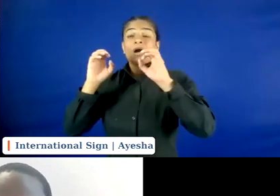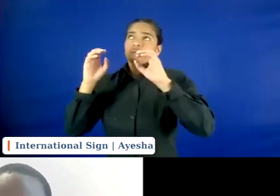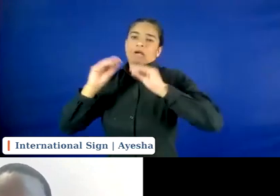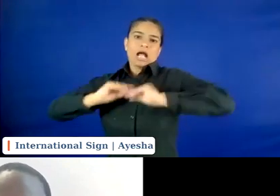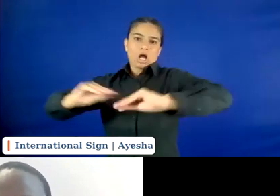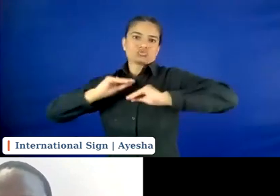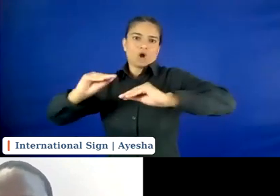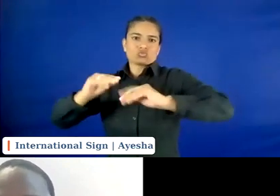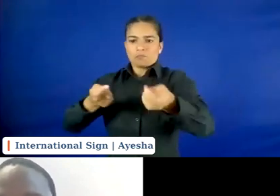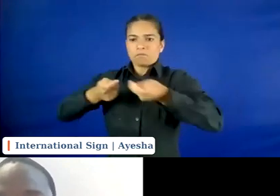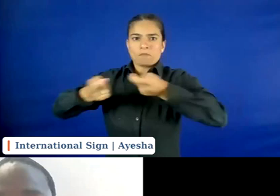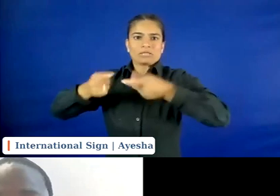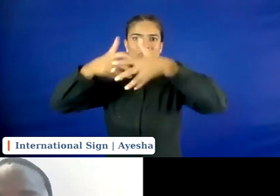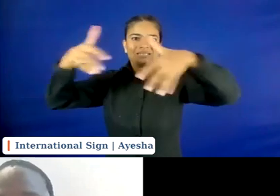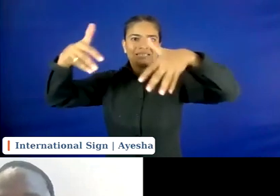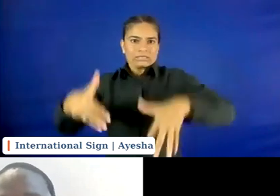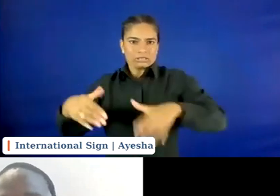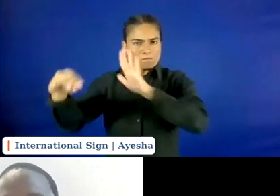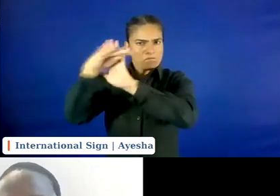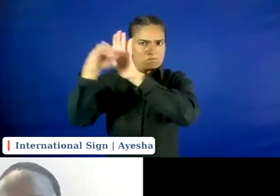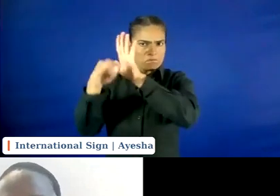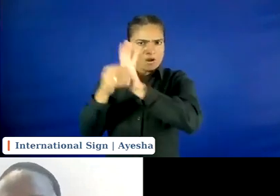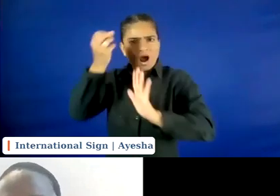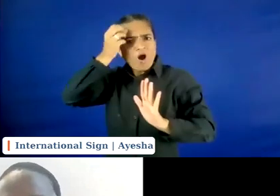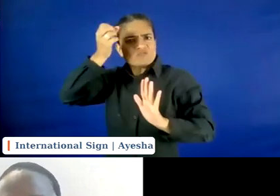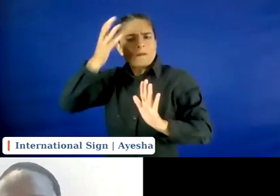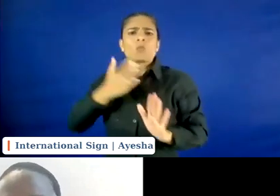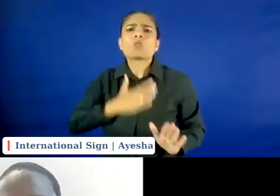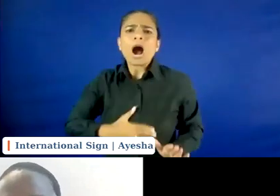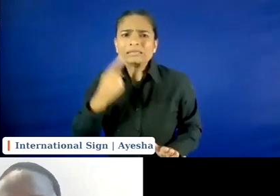those students with disabilities that have been, in case they were missed